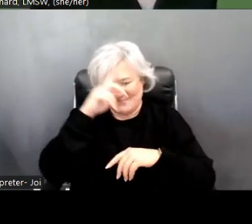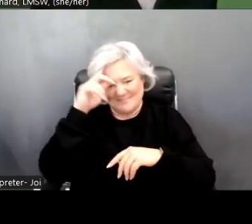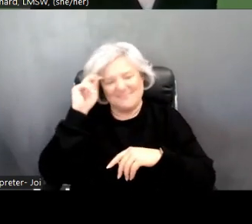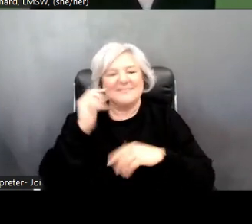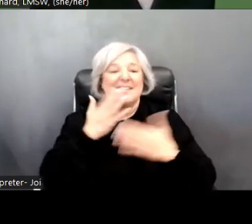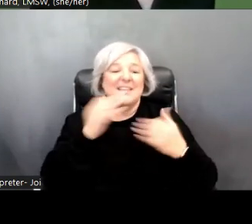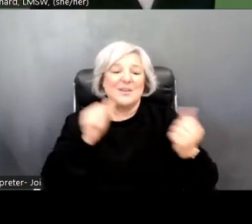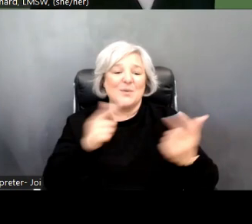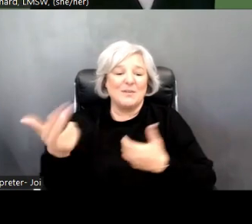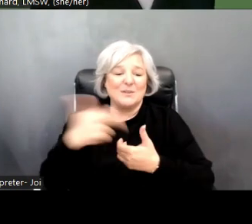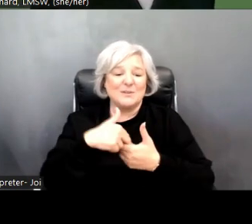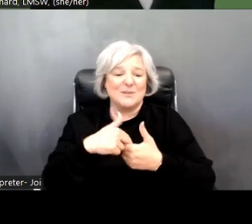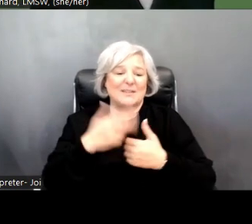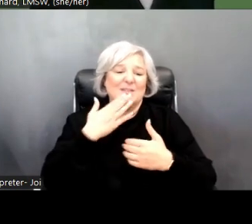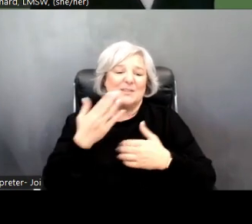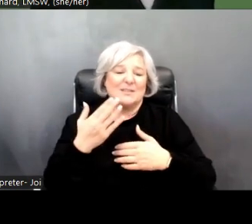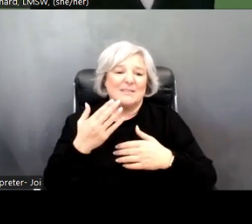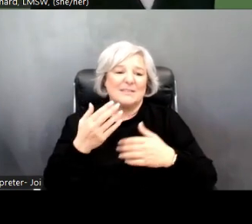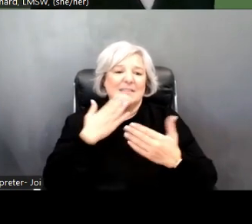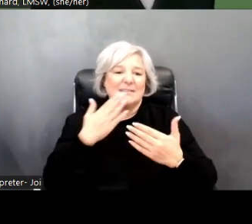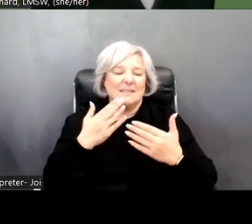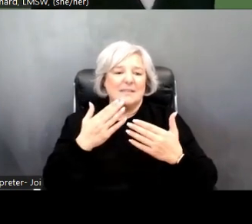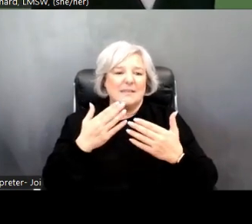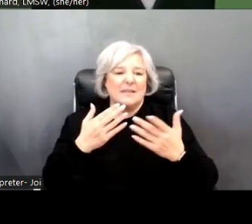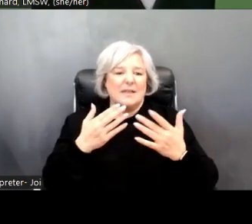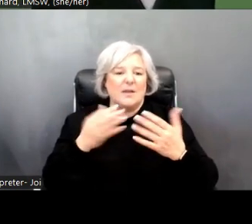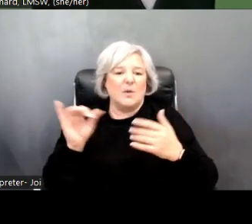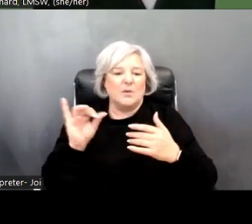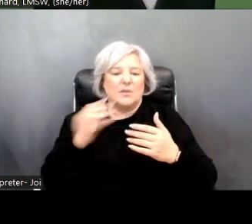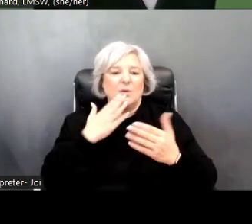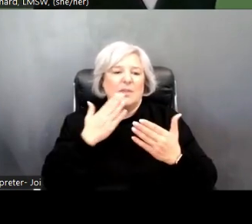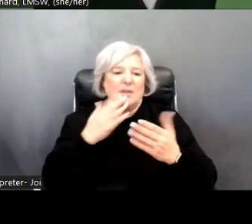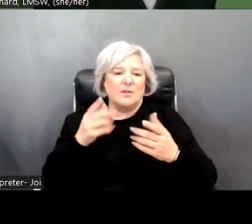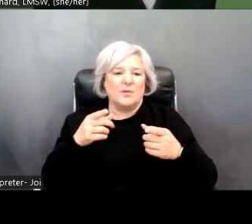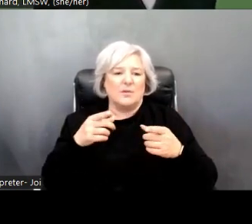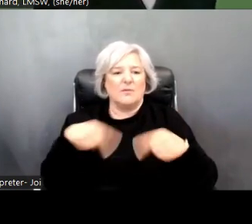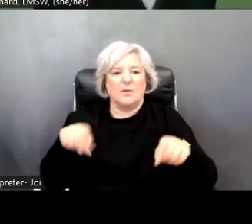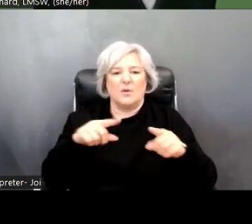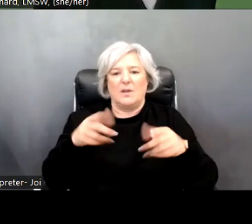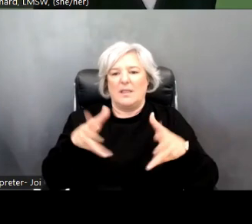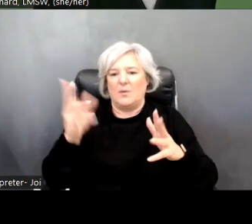Thank you everyone for joining us. And I would like to give SAMHSA special thanks for allowing us to share this